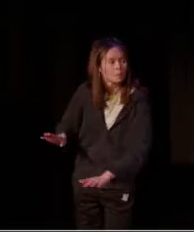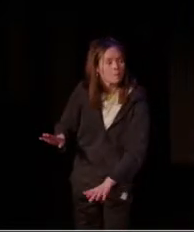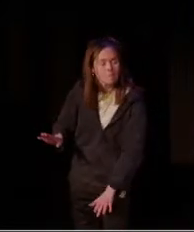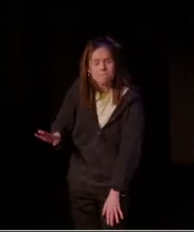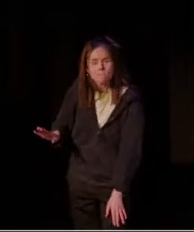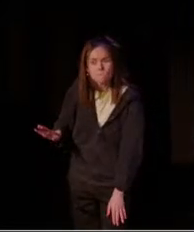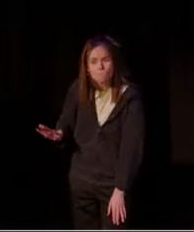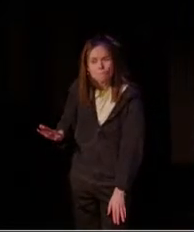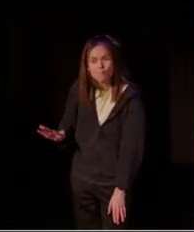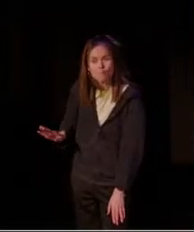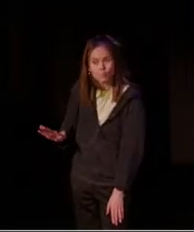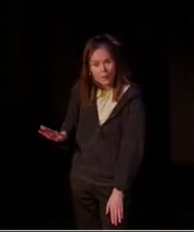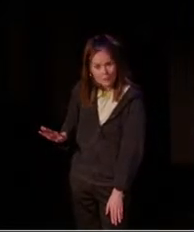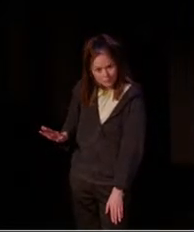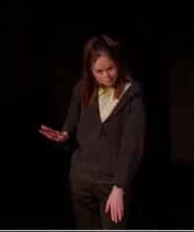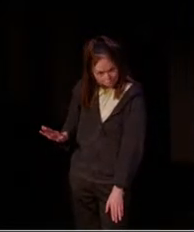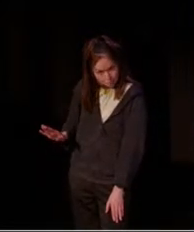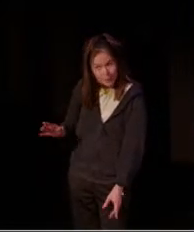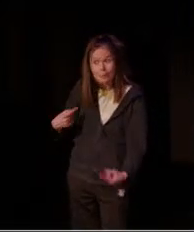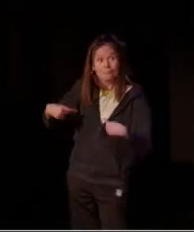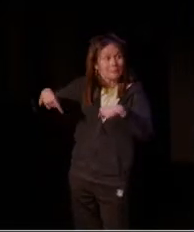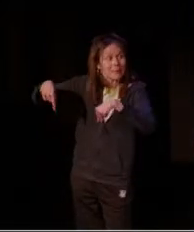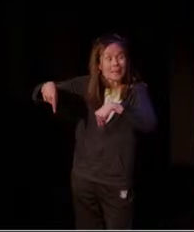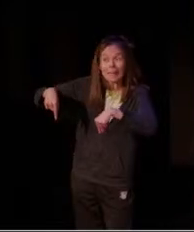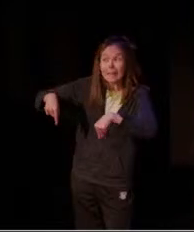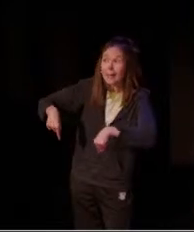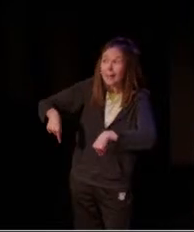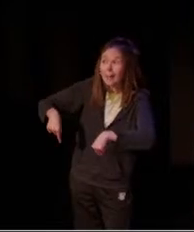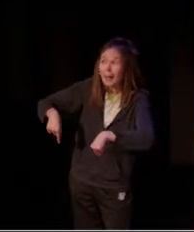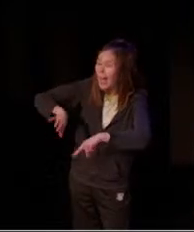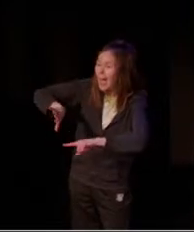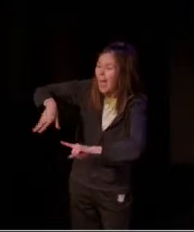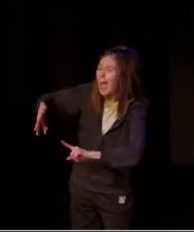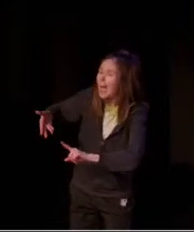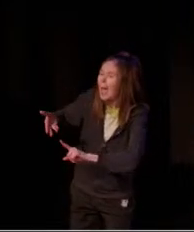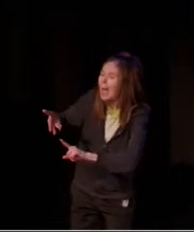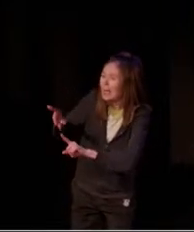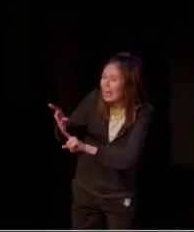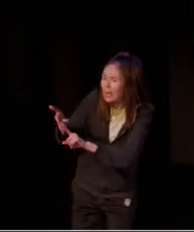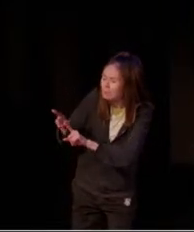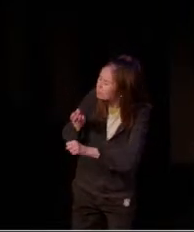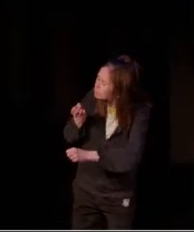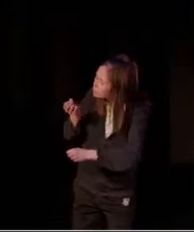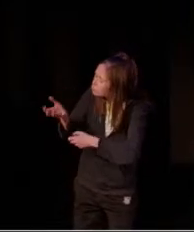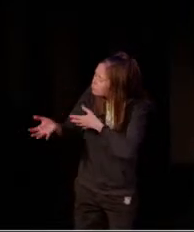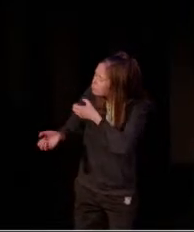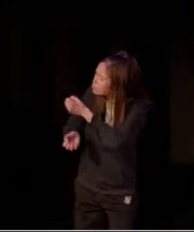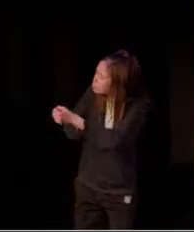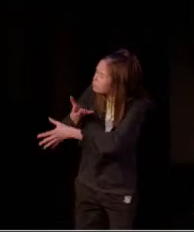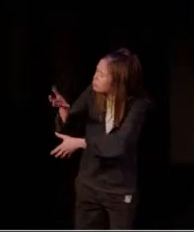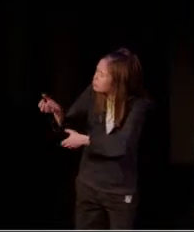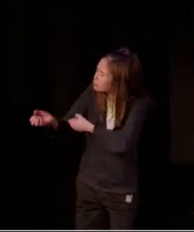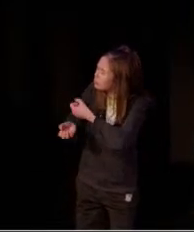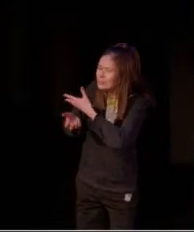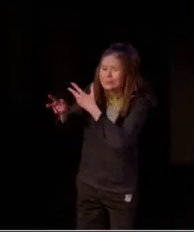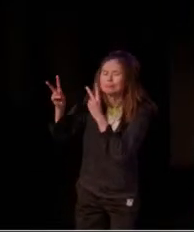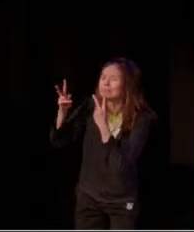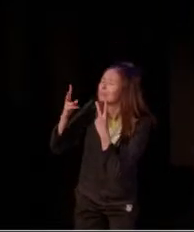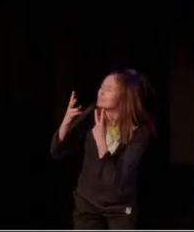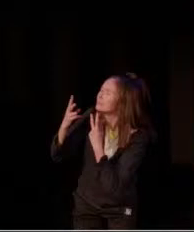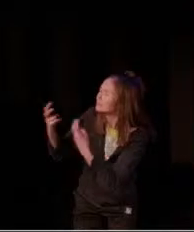Leontes, I've come, and I implore you, hear me, as one who calls herself